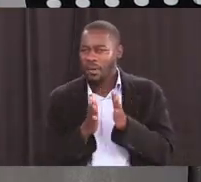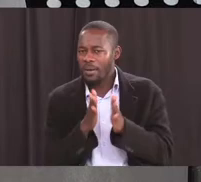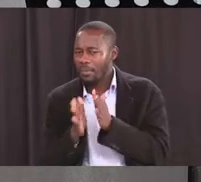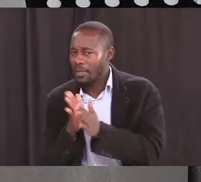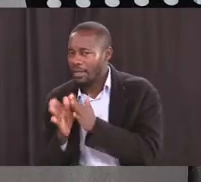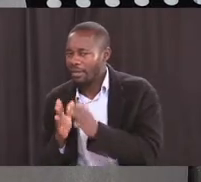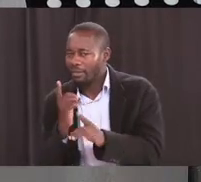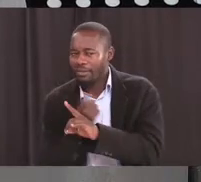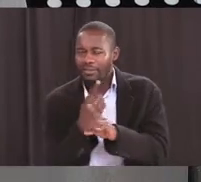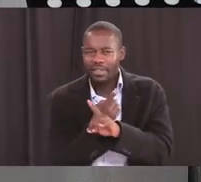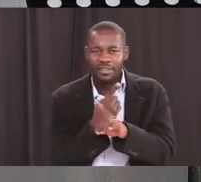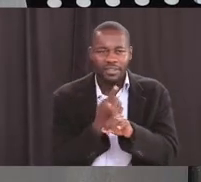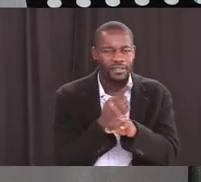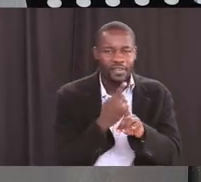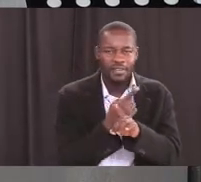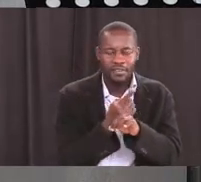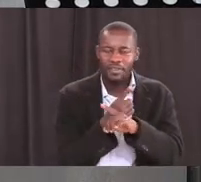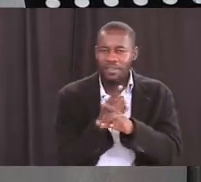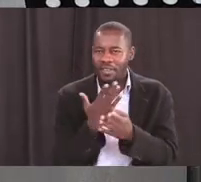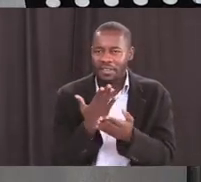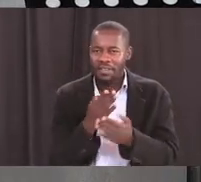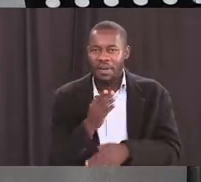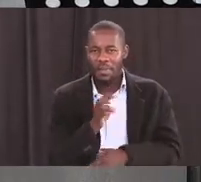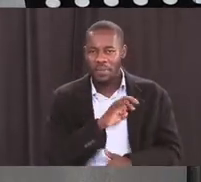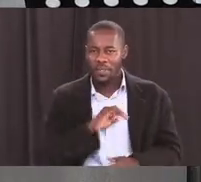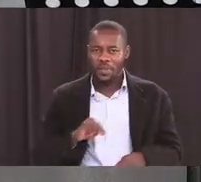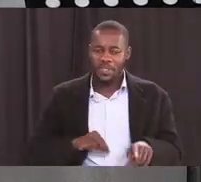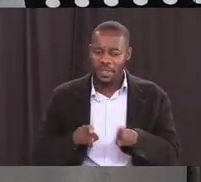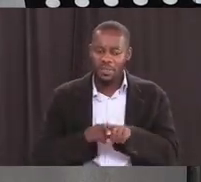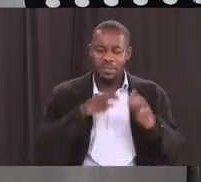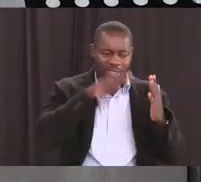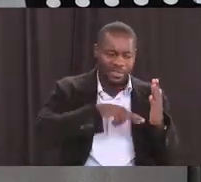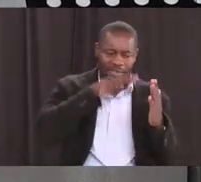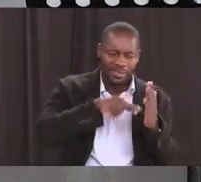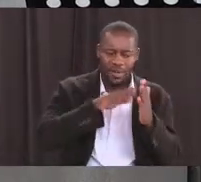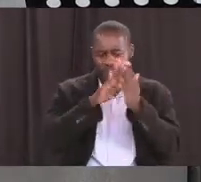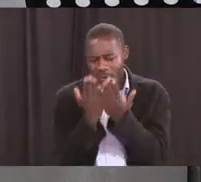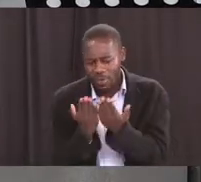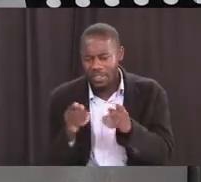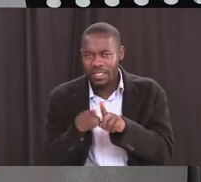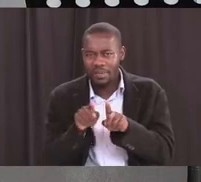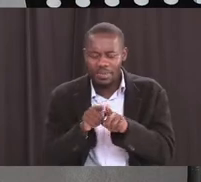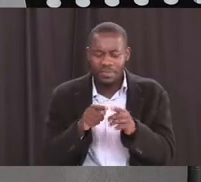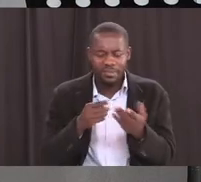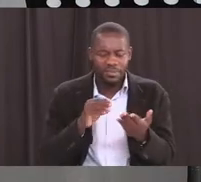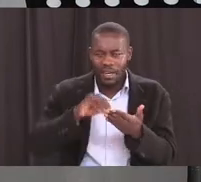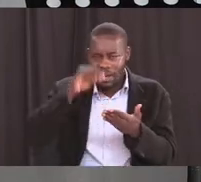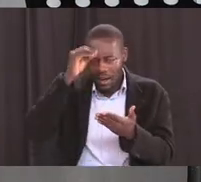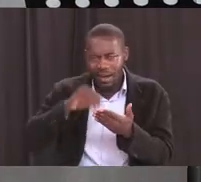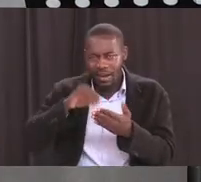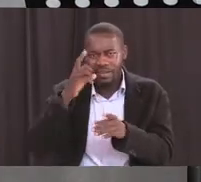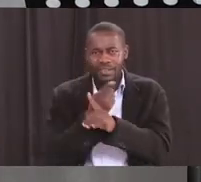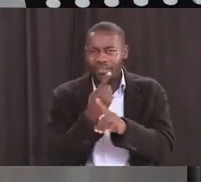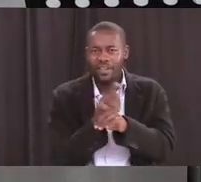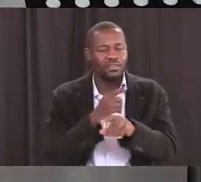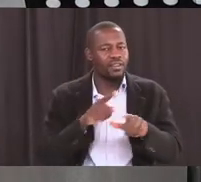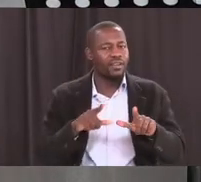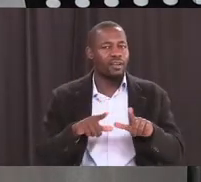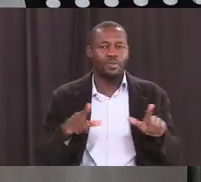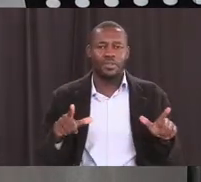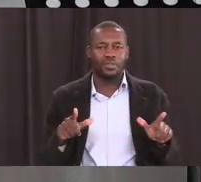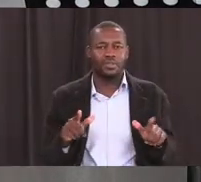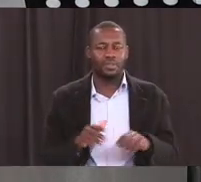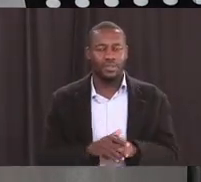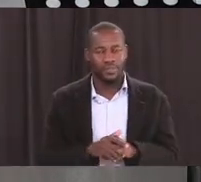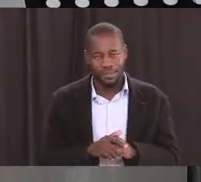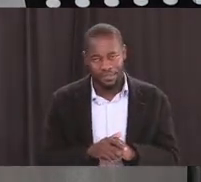some language. I started reading apologetics books so that I could win them to the faith. Now, I know